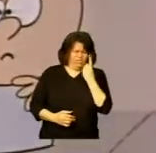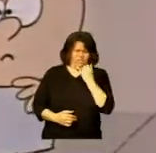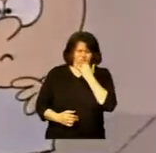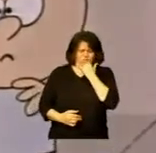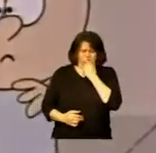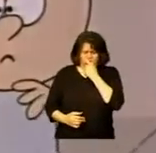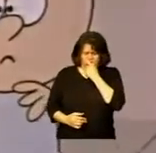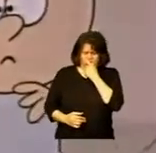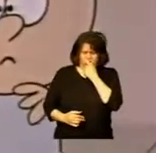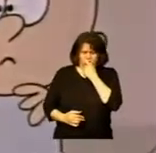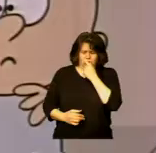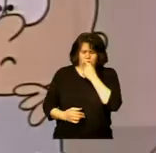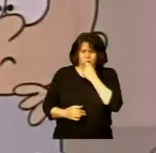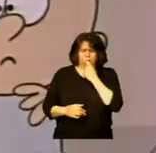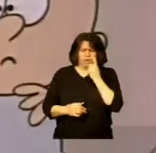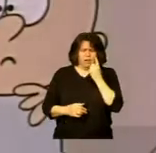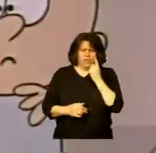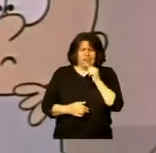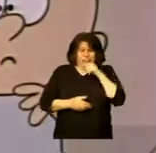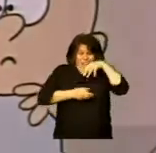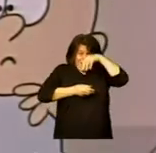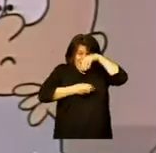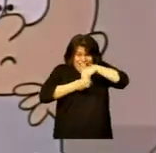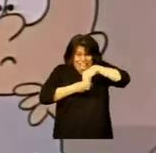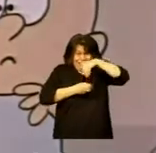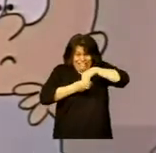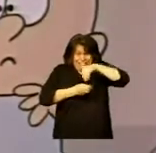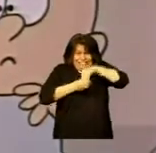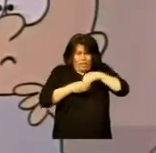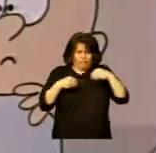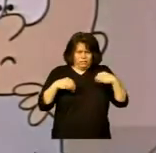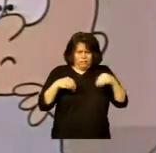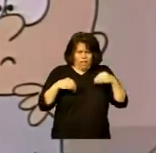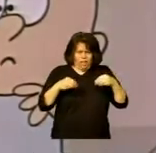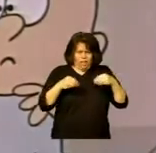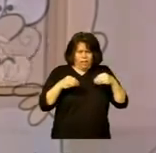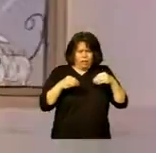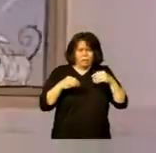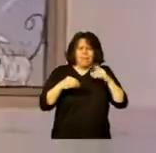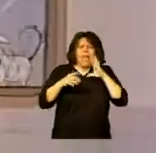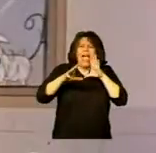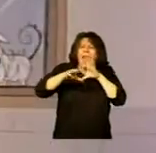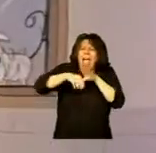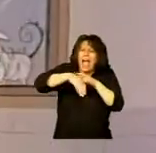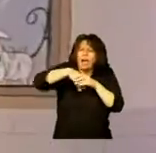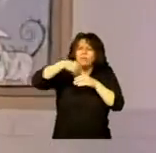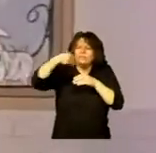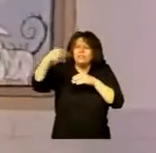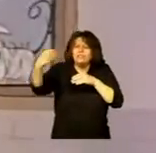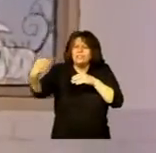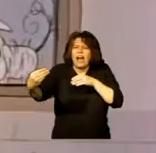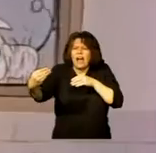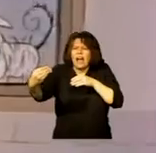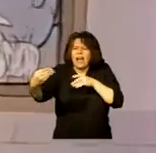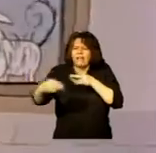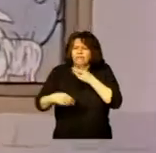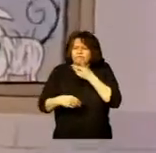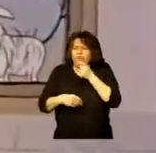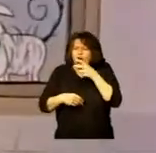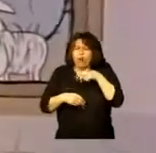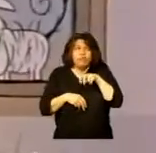was one thing wrong. He wasn't in the pet shop at all. He was